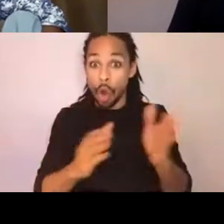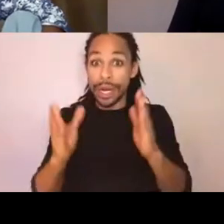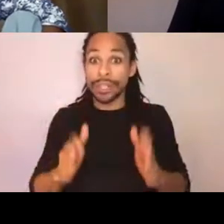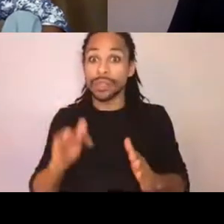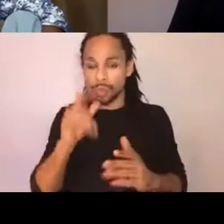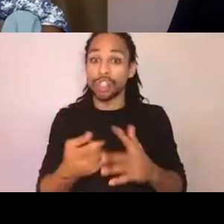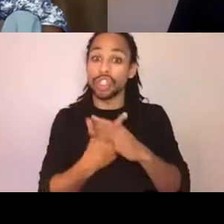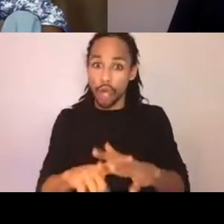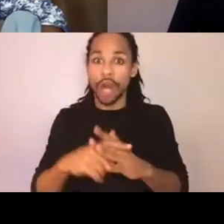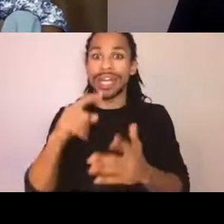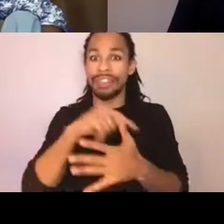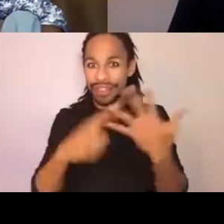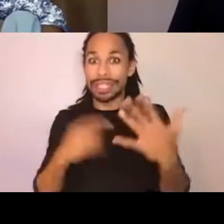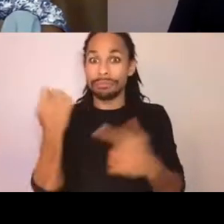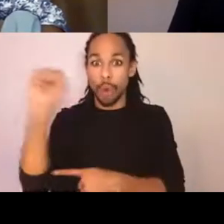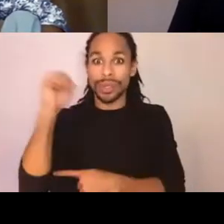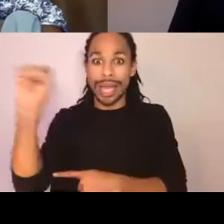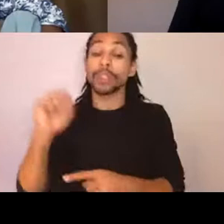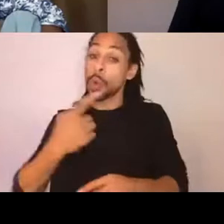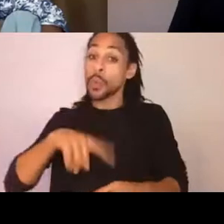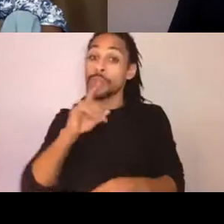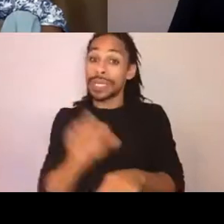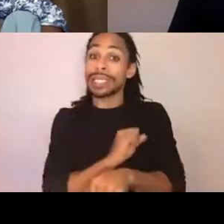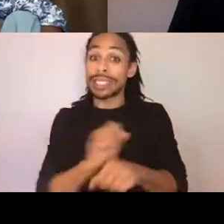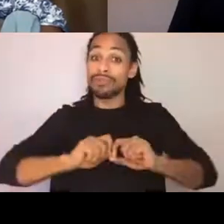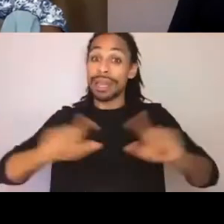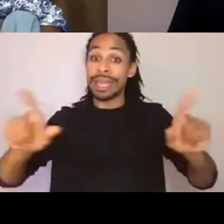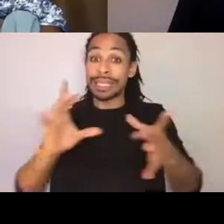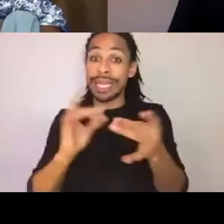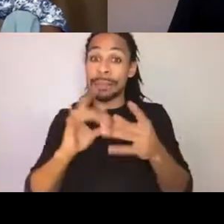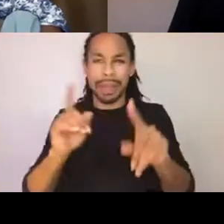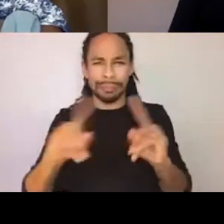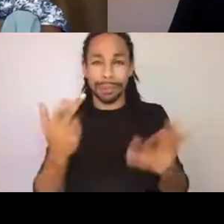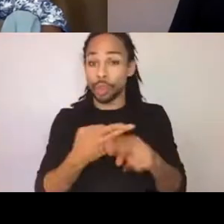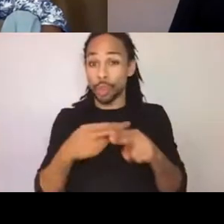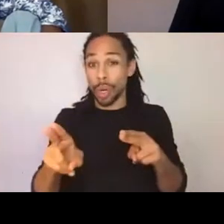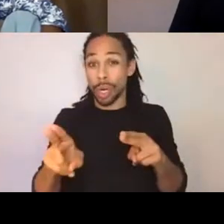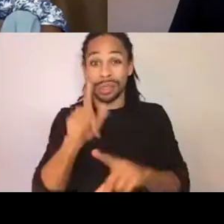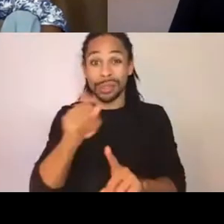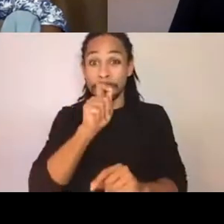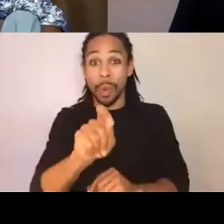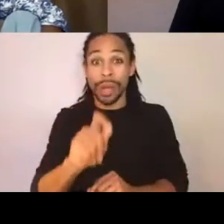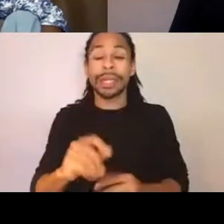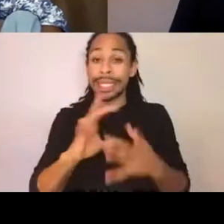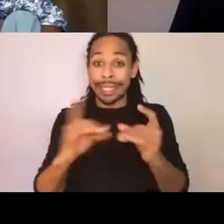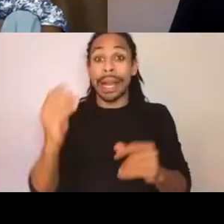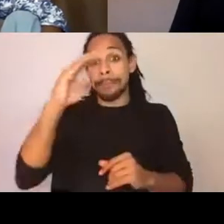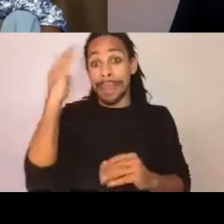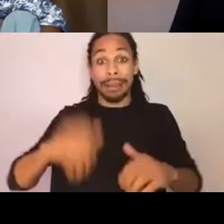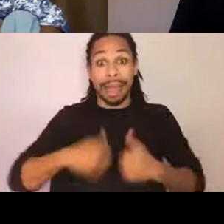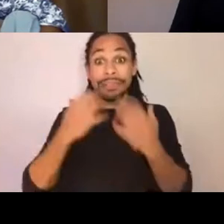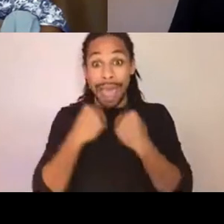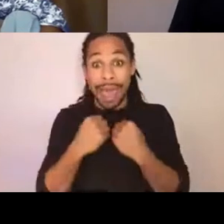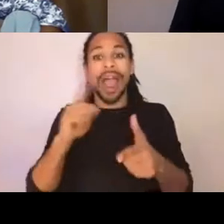So, you know, we did release a statement, but it was very short. It was very kind of to the point. It said Black Lives Matter. And then we directed